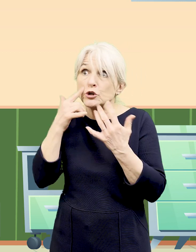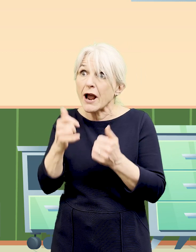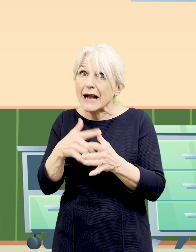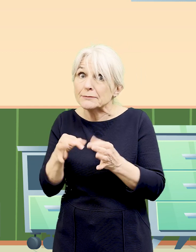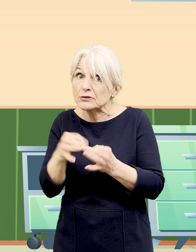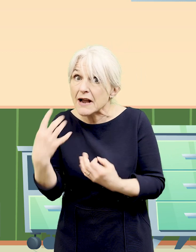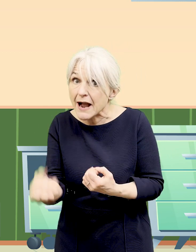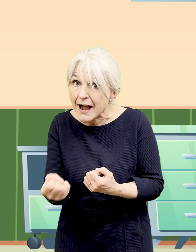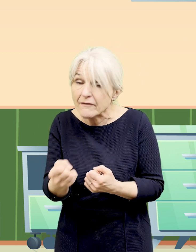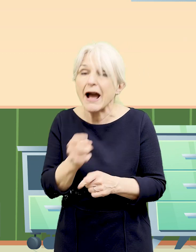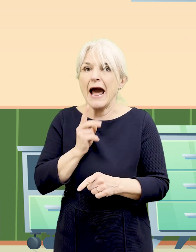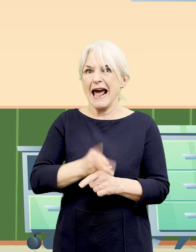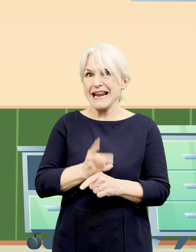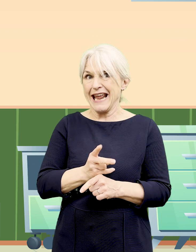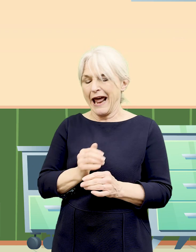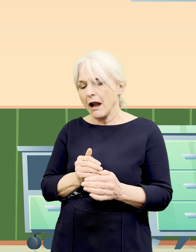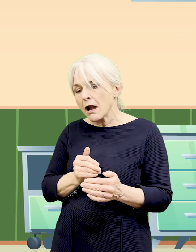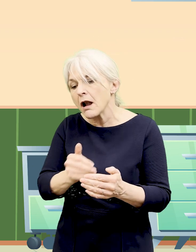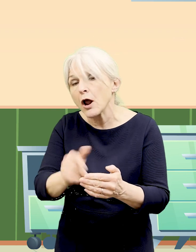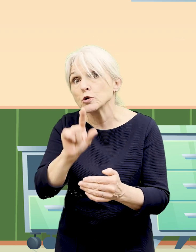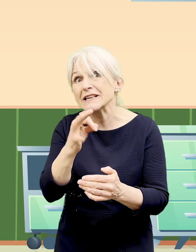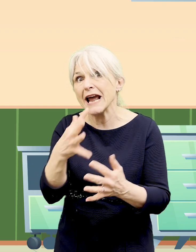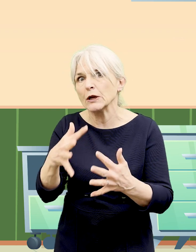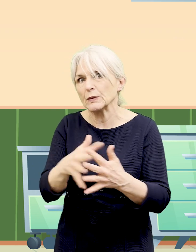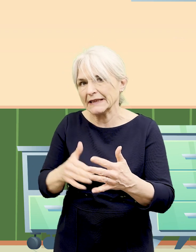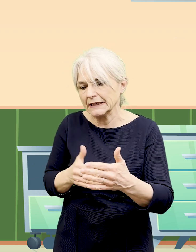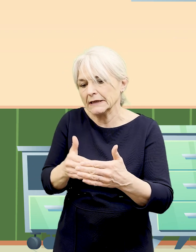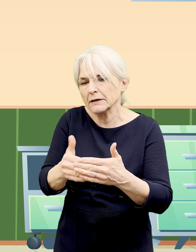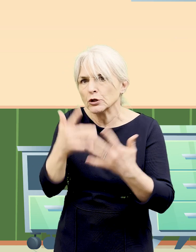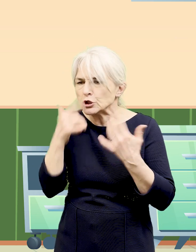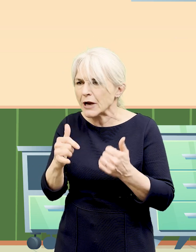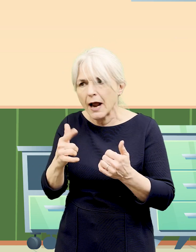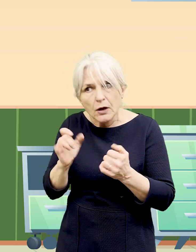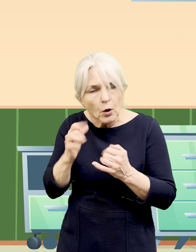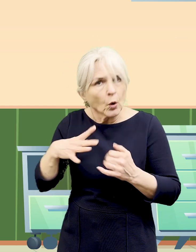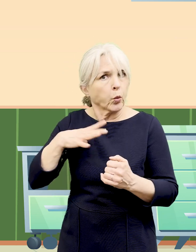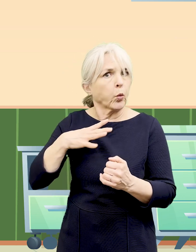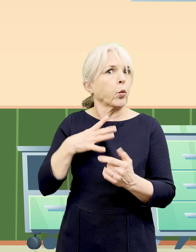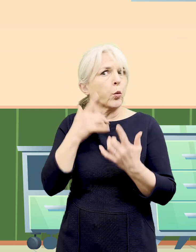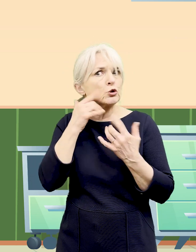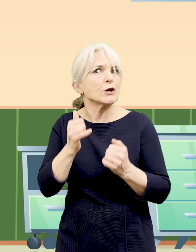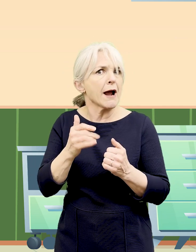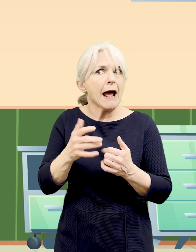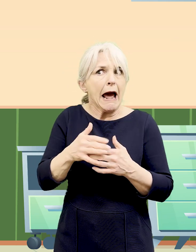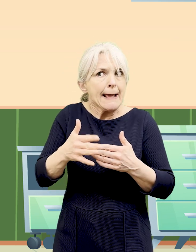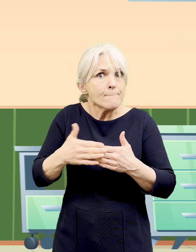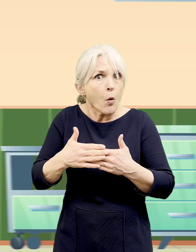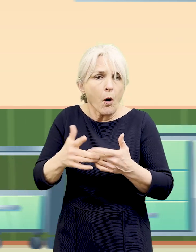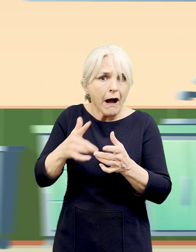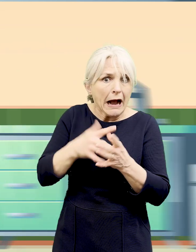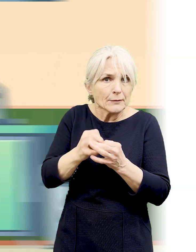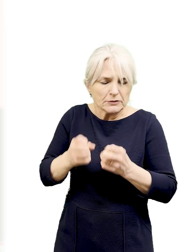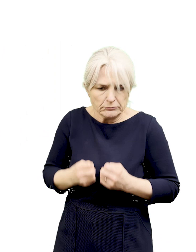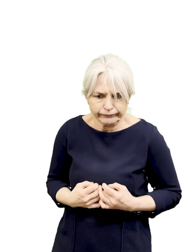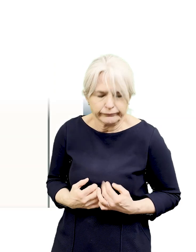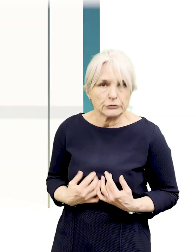repeated again at around 28 weeks of pregnancy to check if any antibodies have formed during her pregnancy.